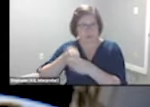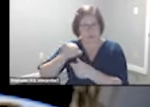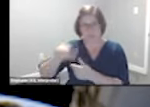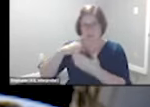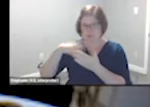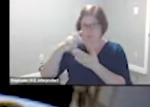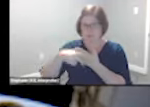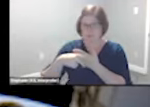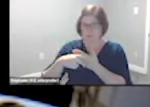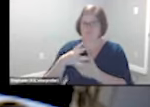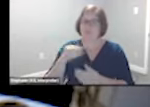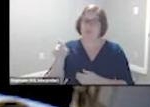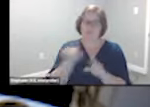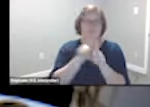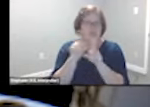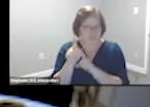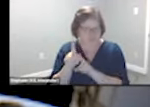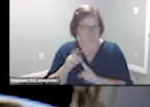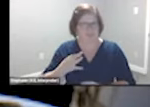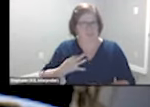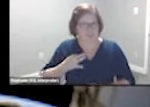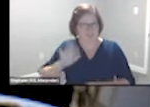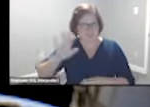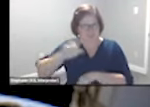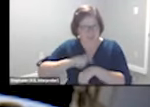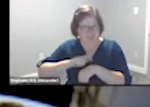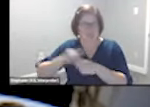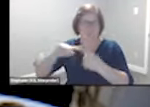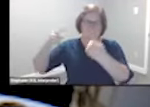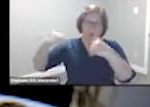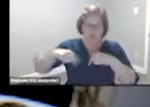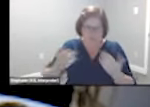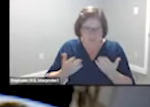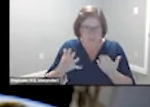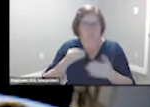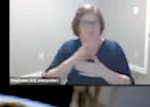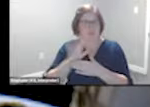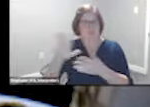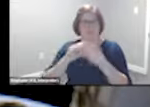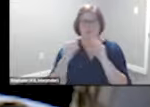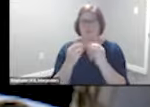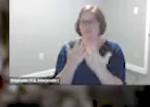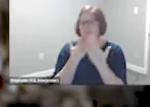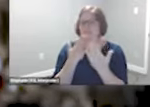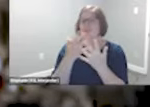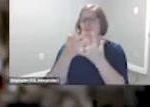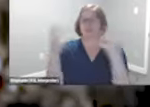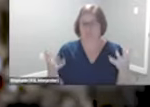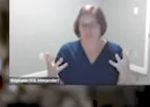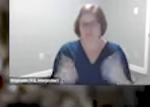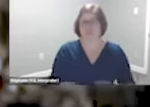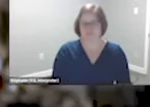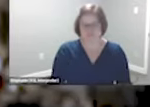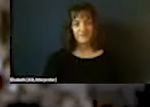generously volunteering her time to be here with us today to share her incredible story. Dr. E, thank you so much for being here.